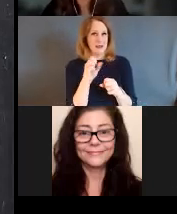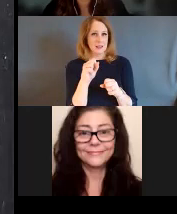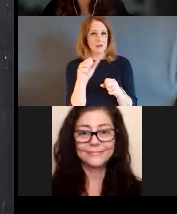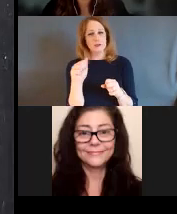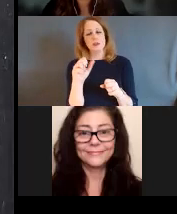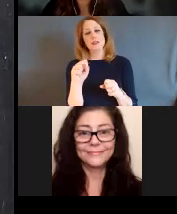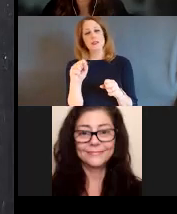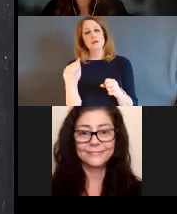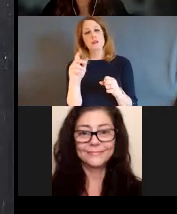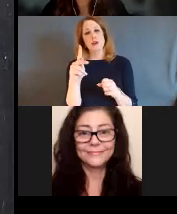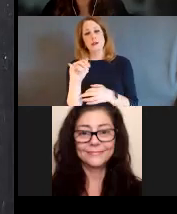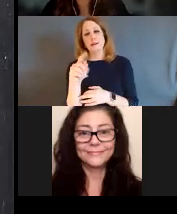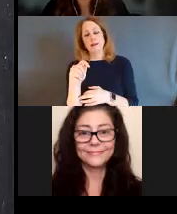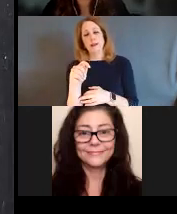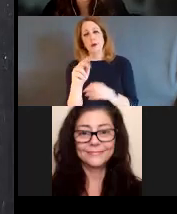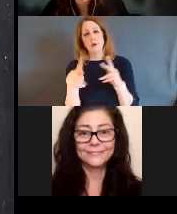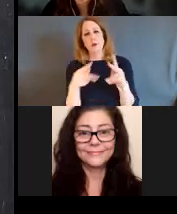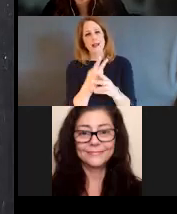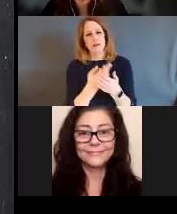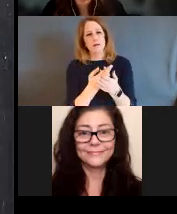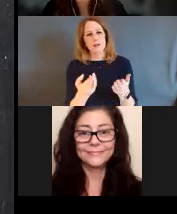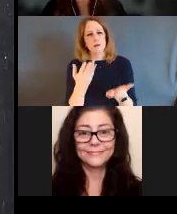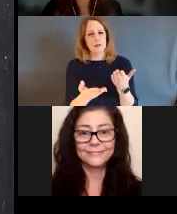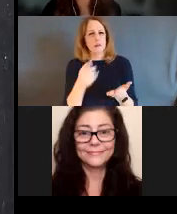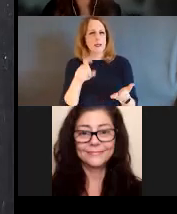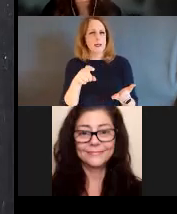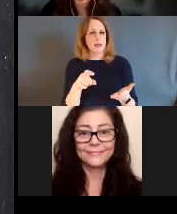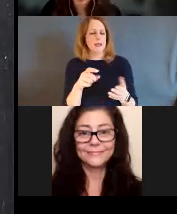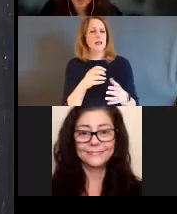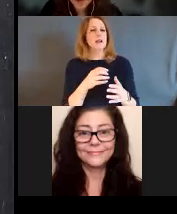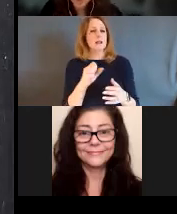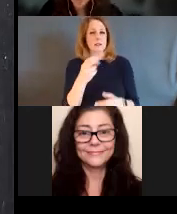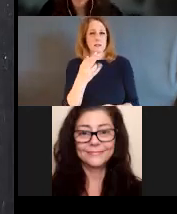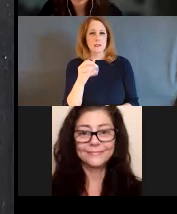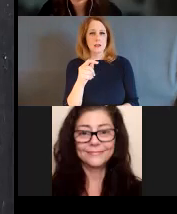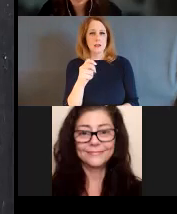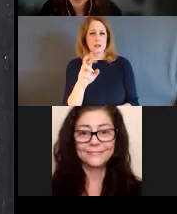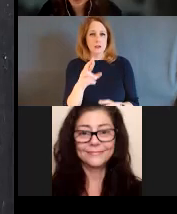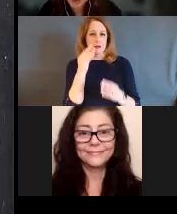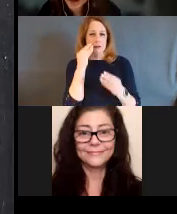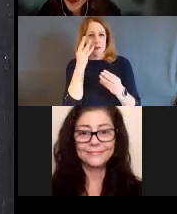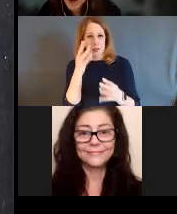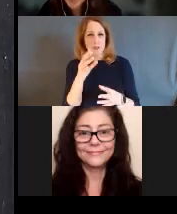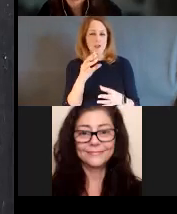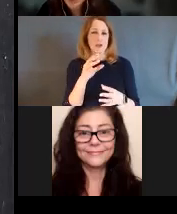of resources do we think they may need? Shelter information, social services, transportation,